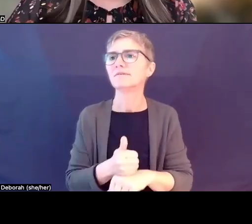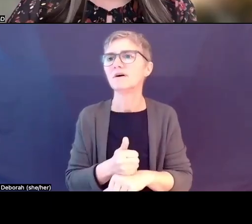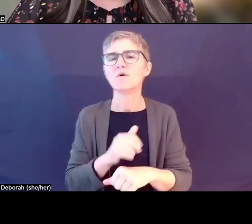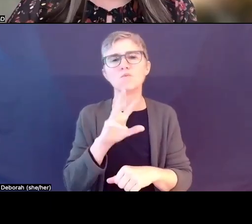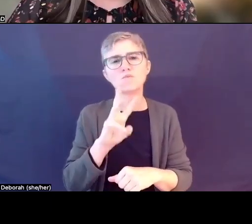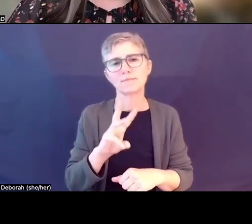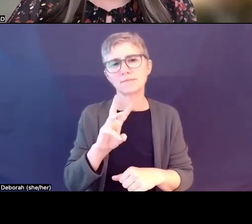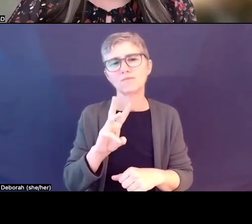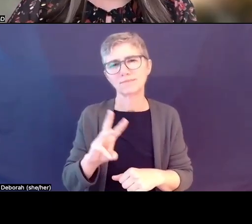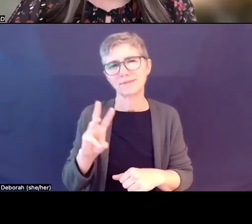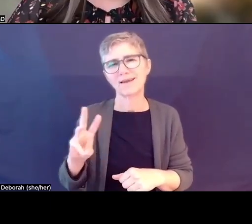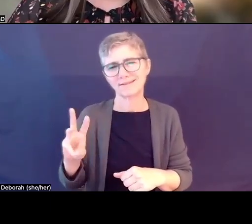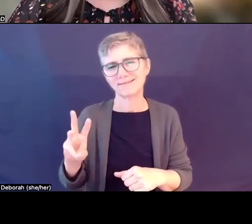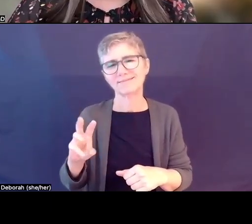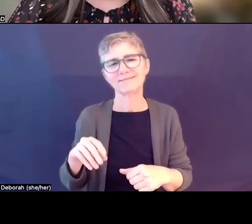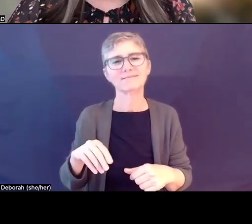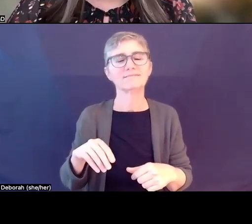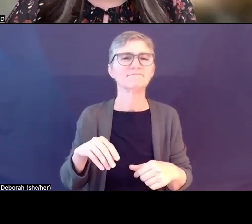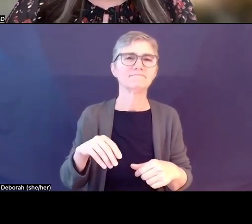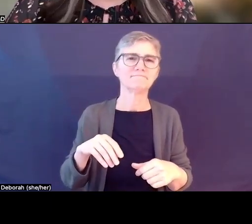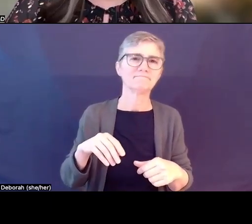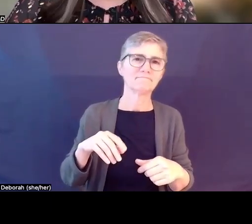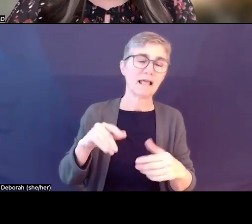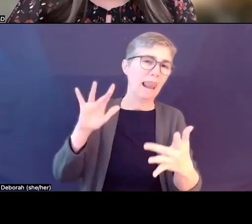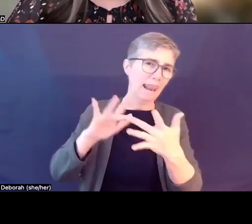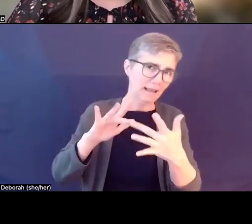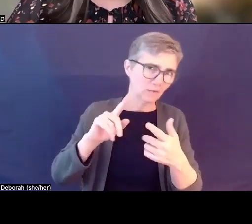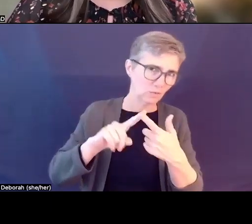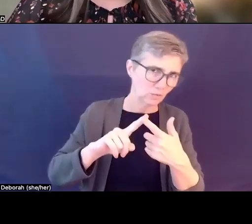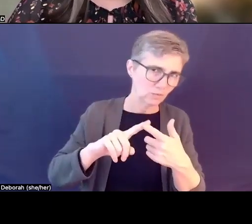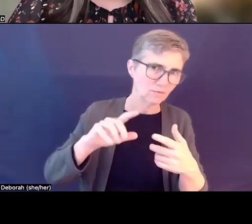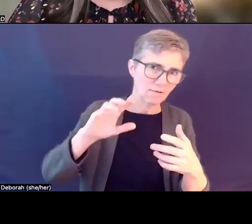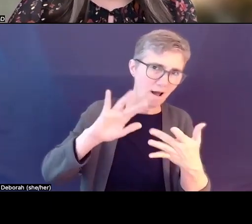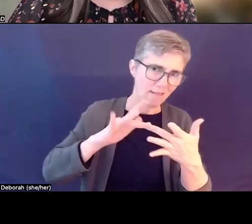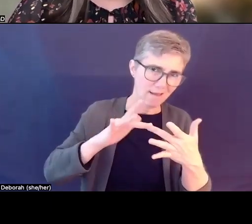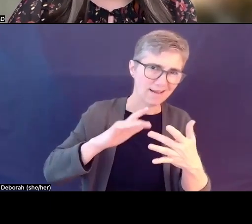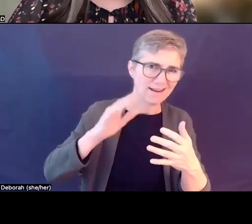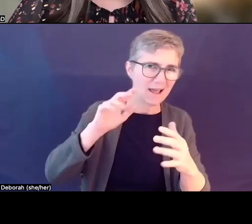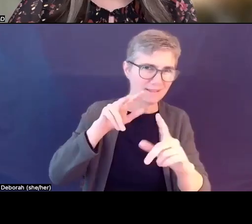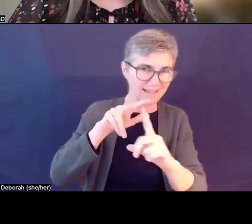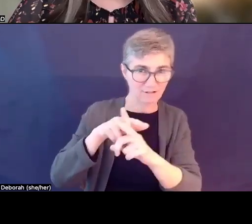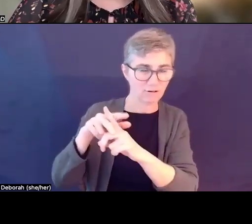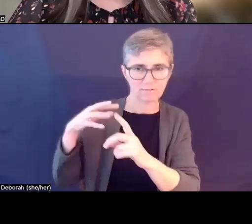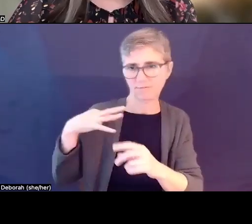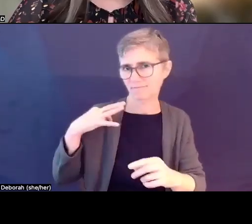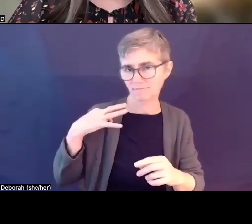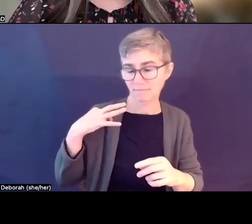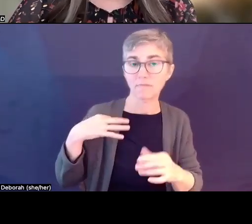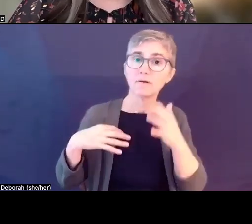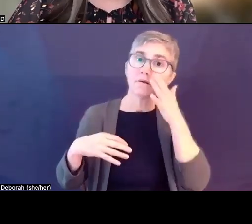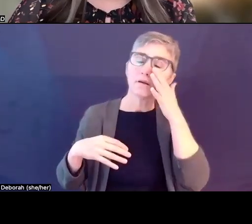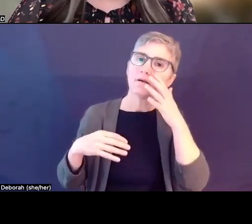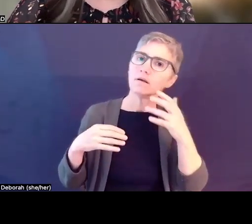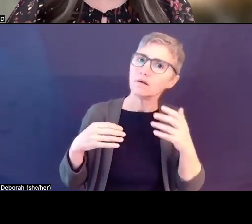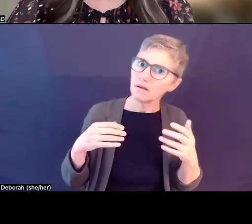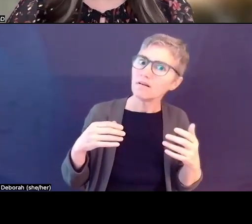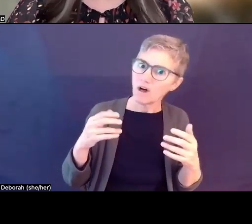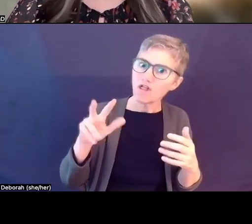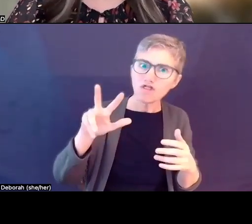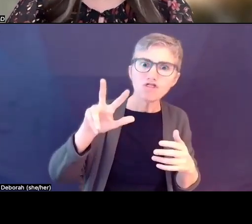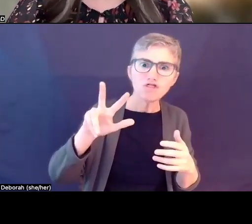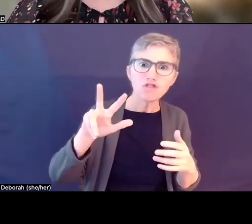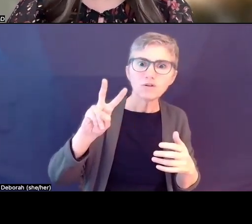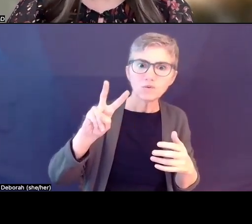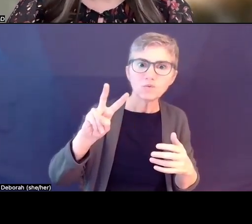the CAB and a link to an online application. In total, we received 35 applicants, with 11 of them being submitted in